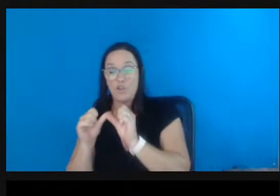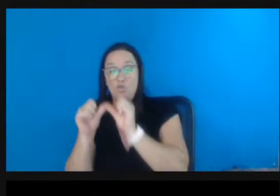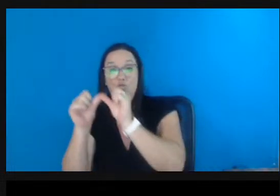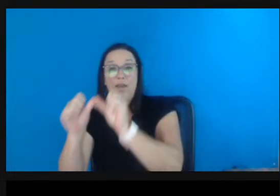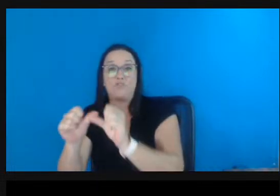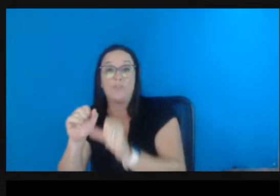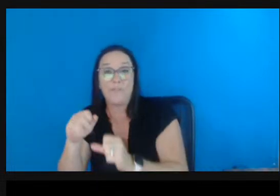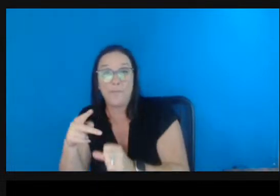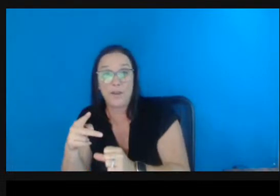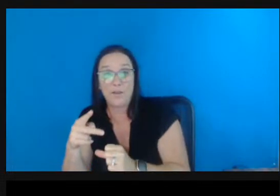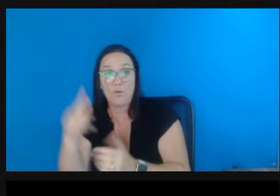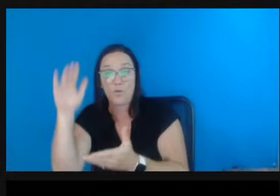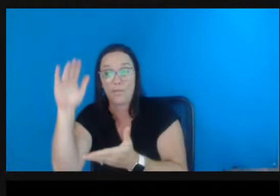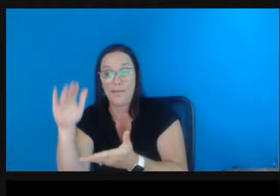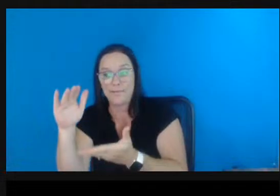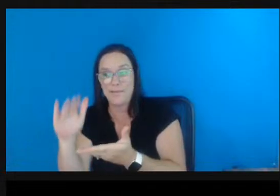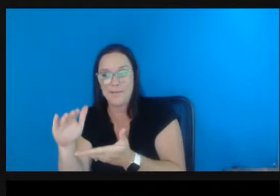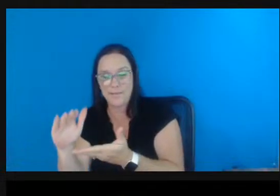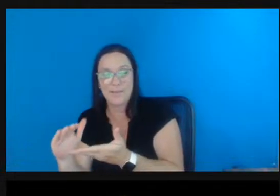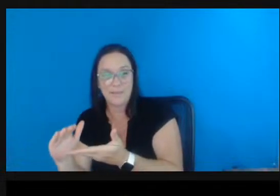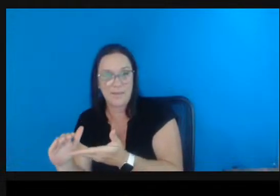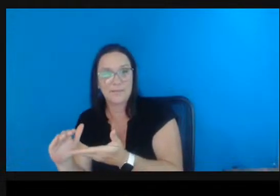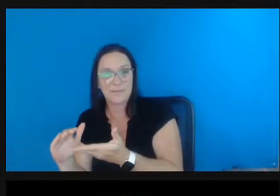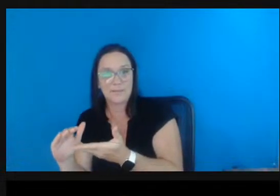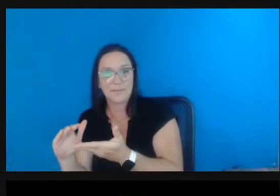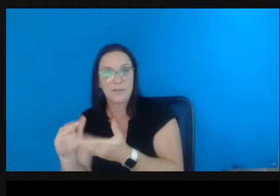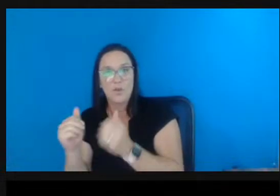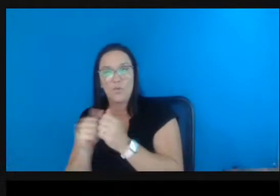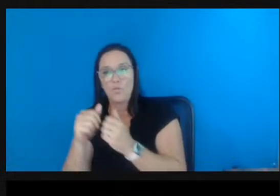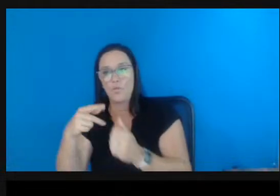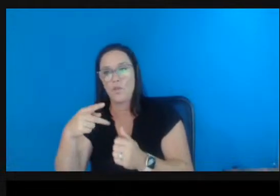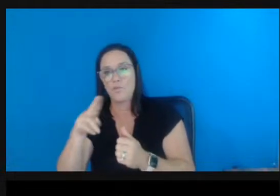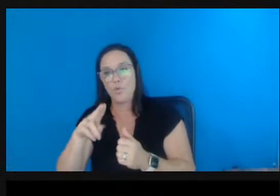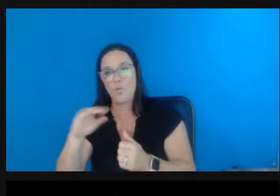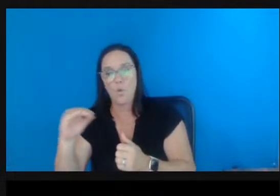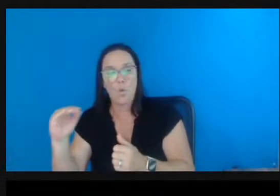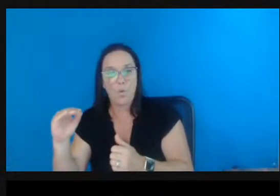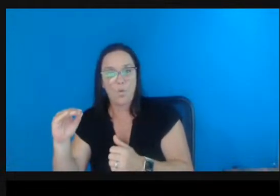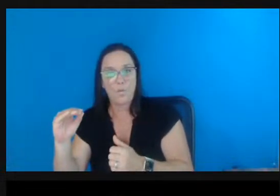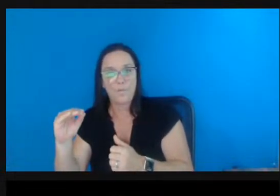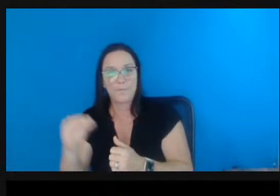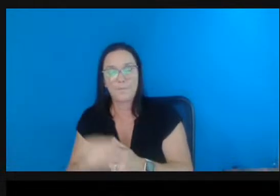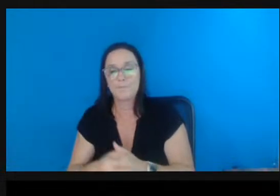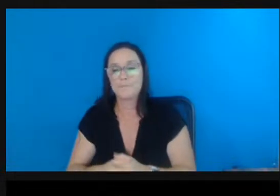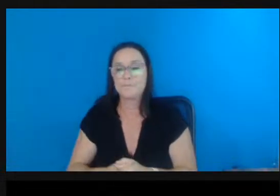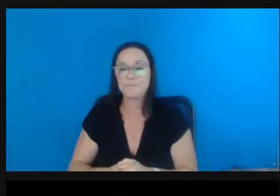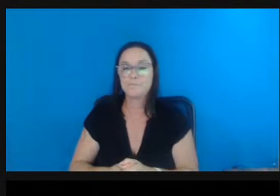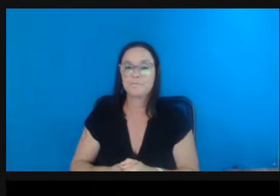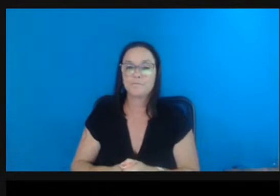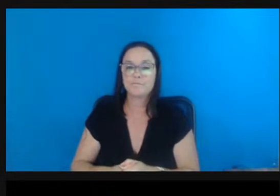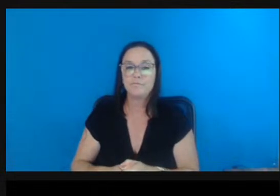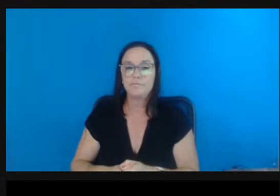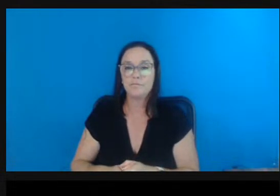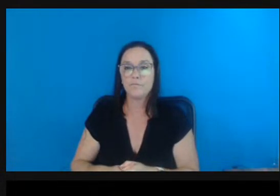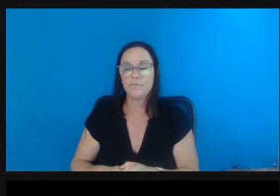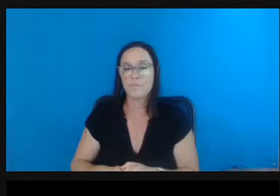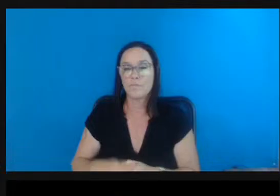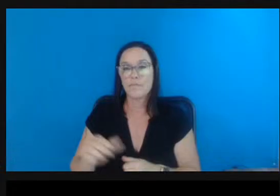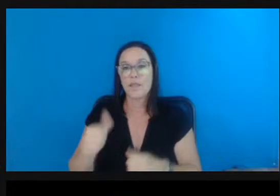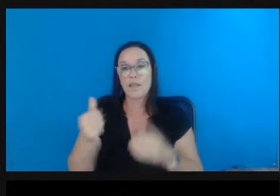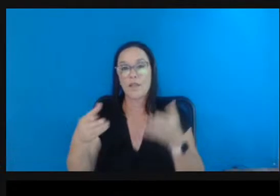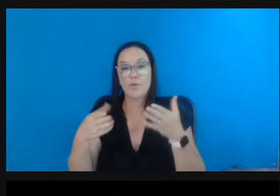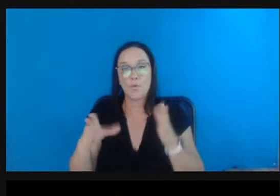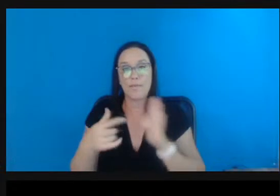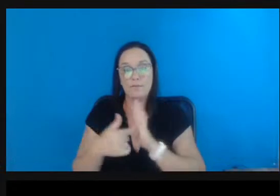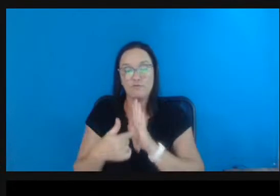getting shorter and shorter and shorter over time with Pu'o'o. That's what this is basically showing us here. So there's another way that this is shown here